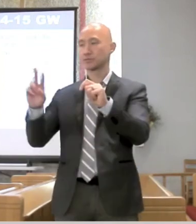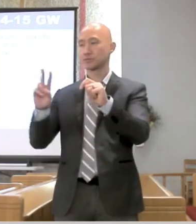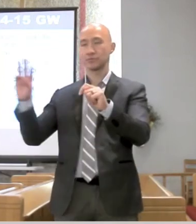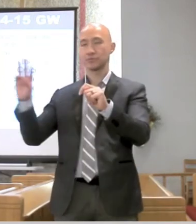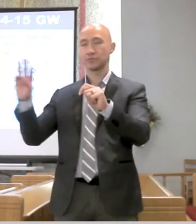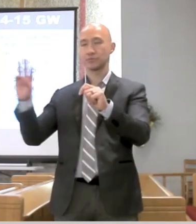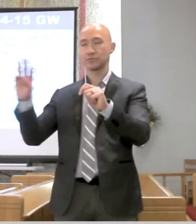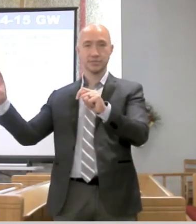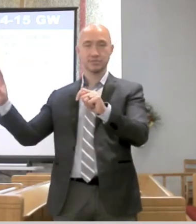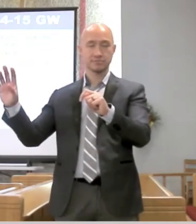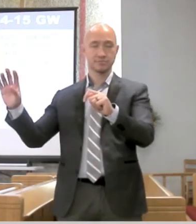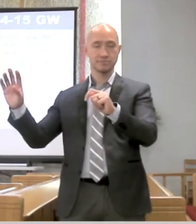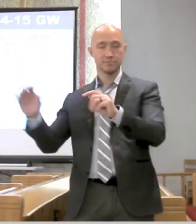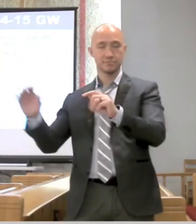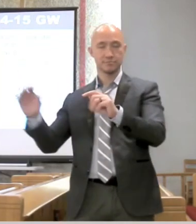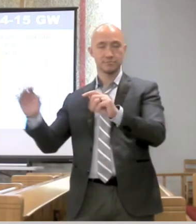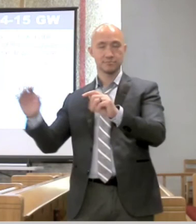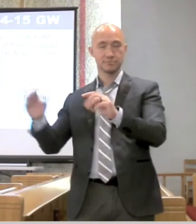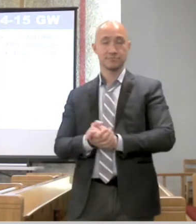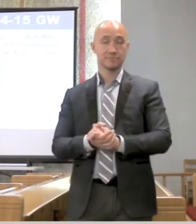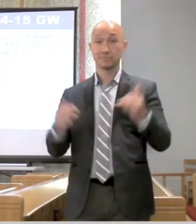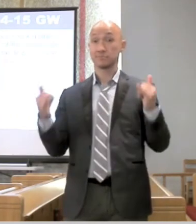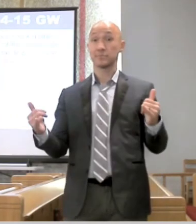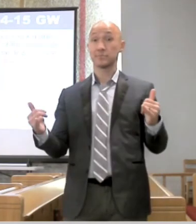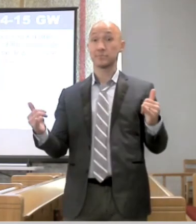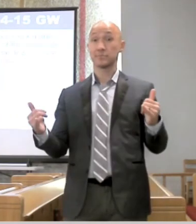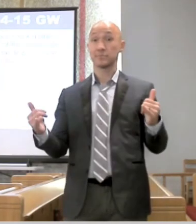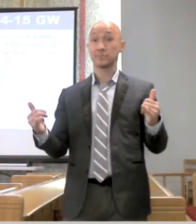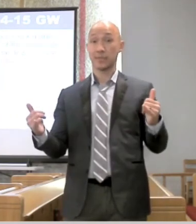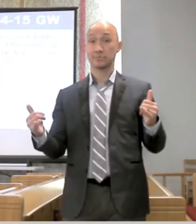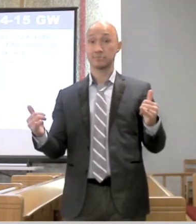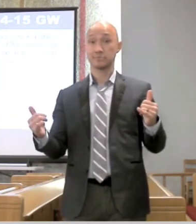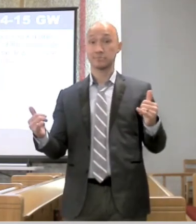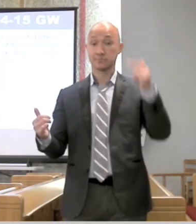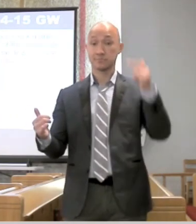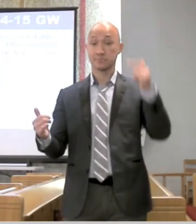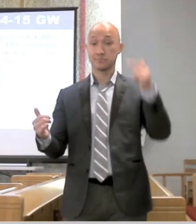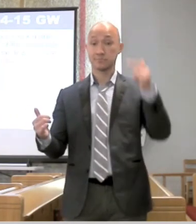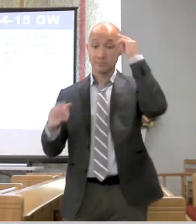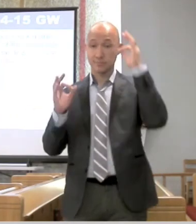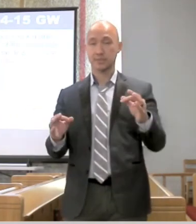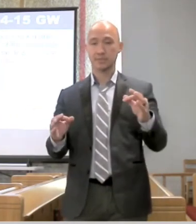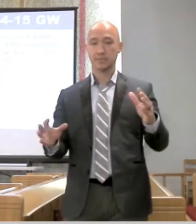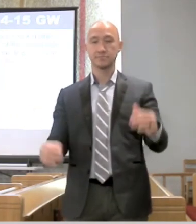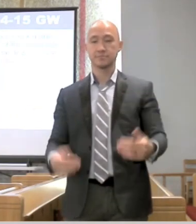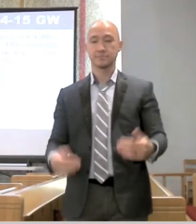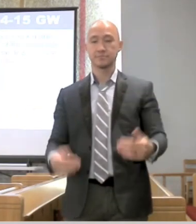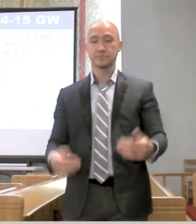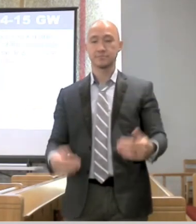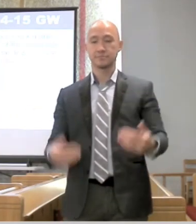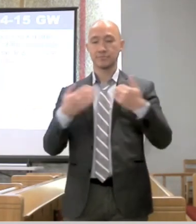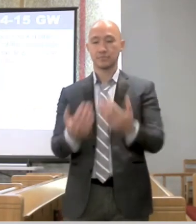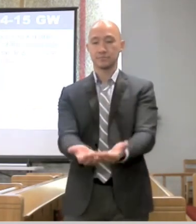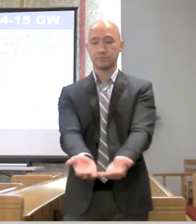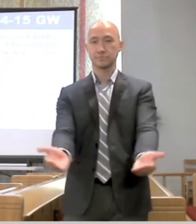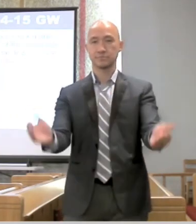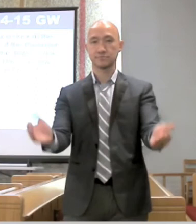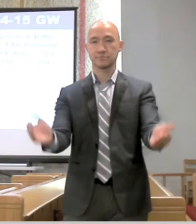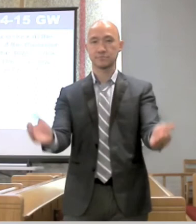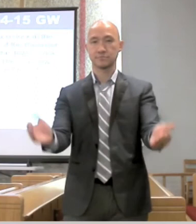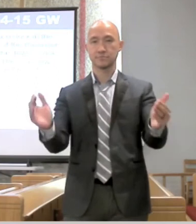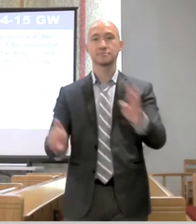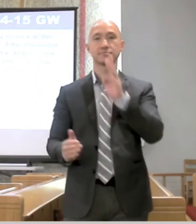and 25, and he says, look, I'm not going to be guilty of this. This is your choice. And you know what they said? They say, may